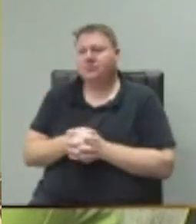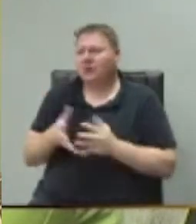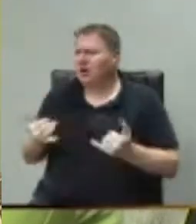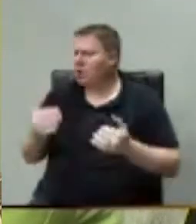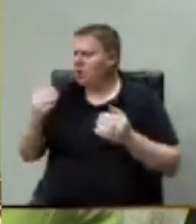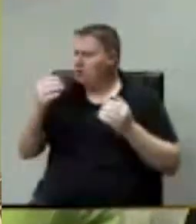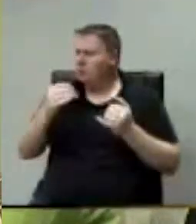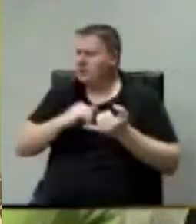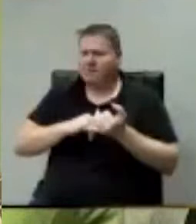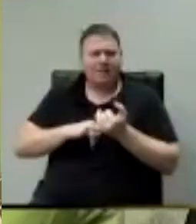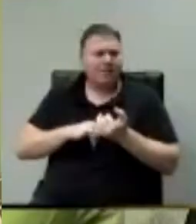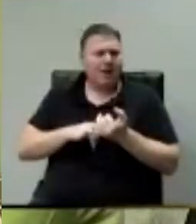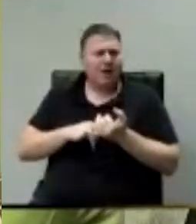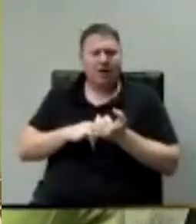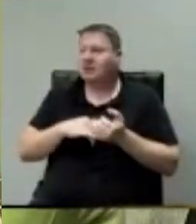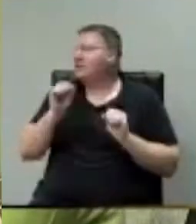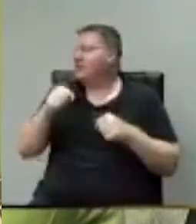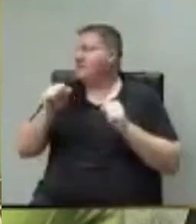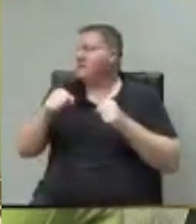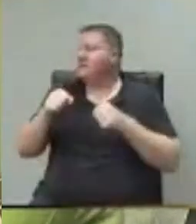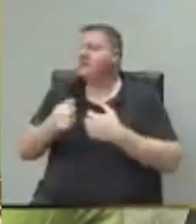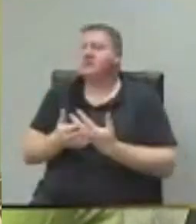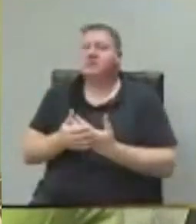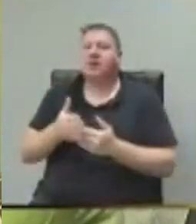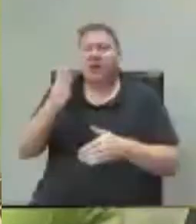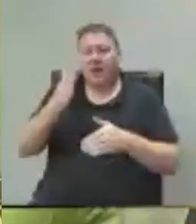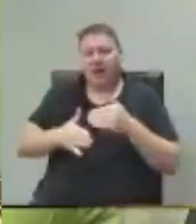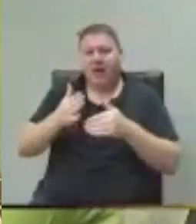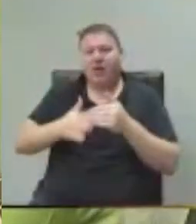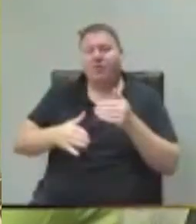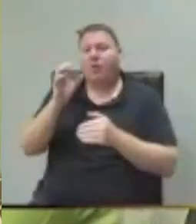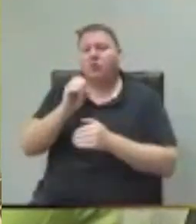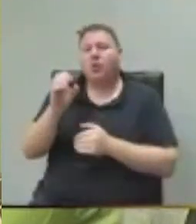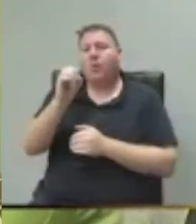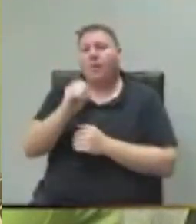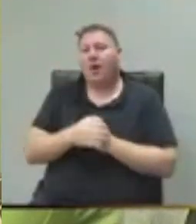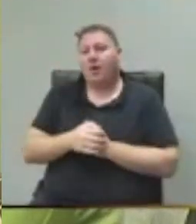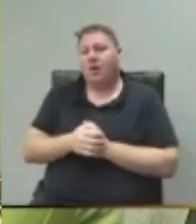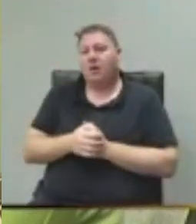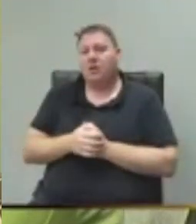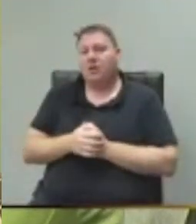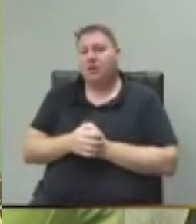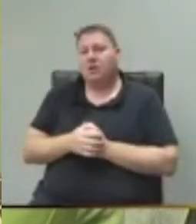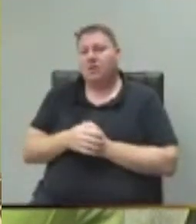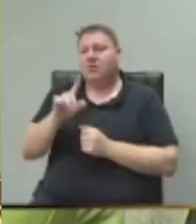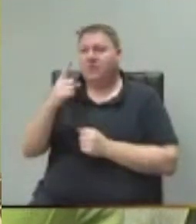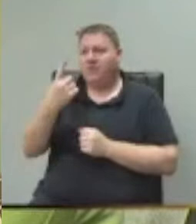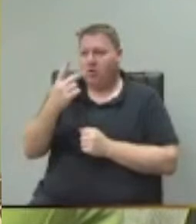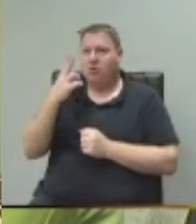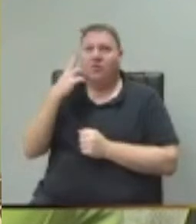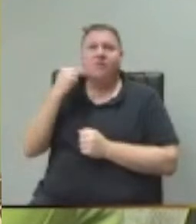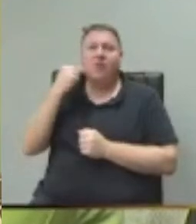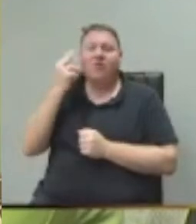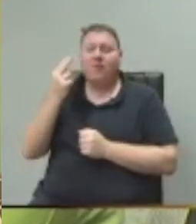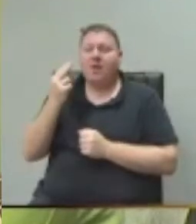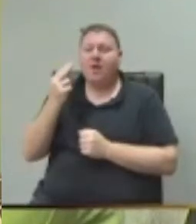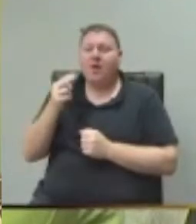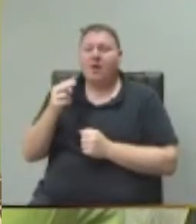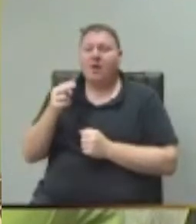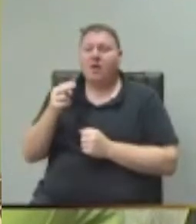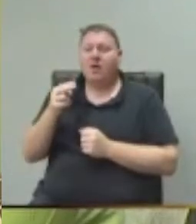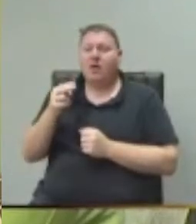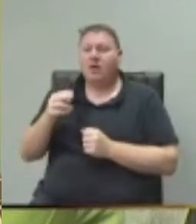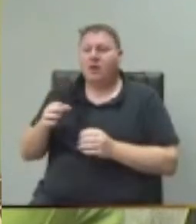September? Yeah, September. Yes. So end of October, 1st of November, those commissioners